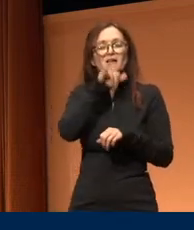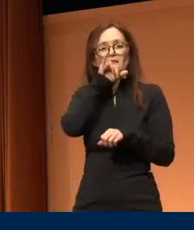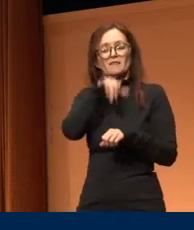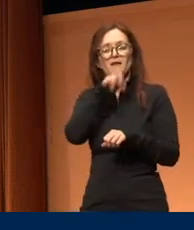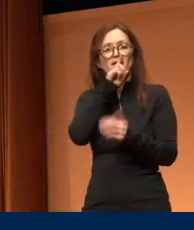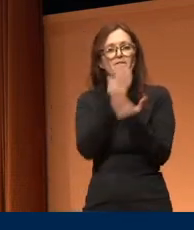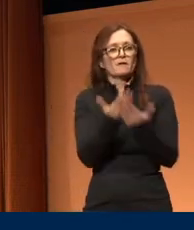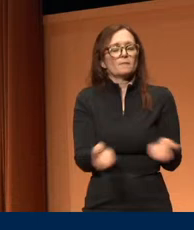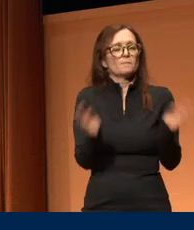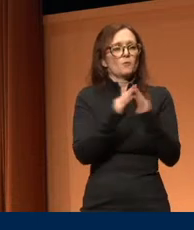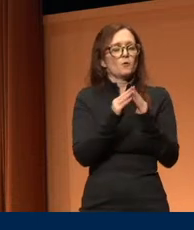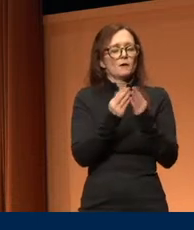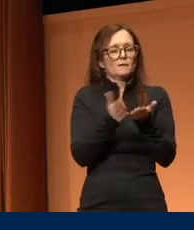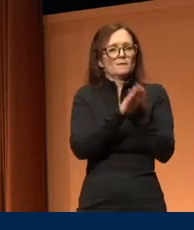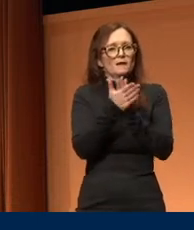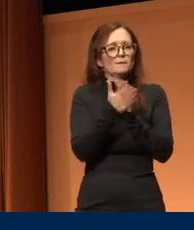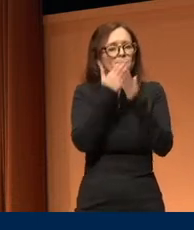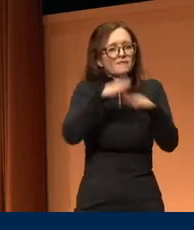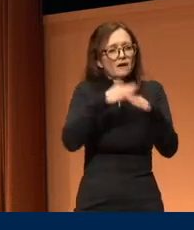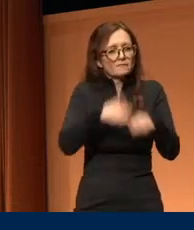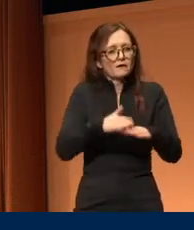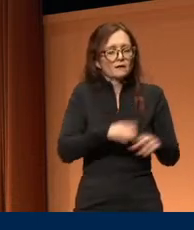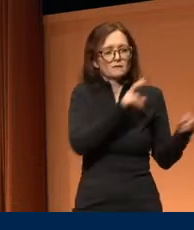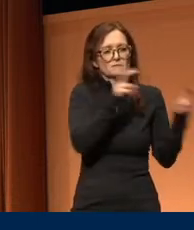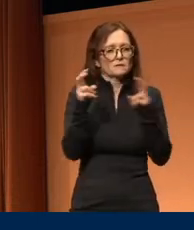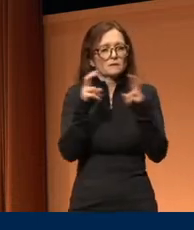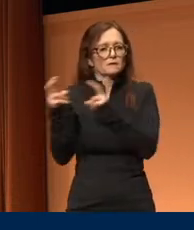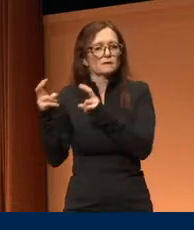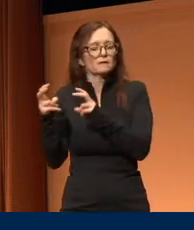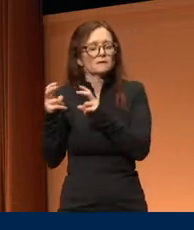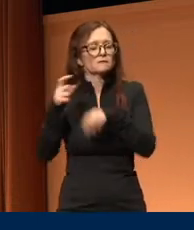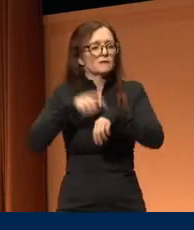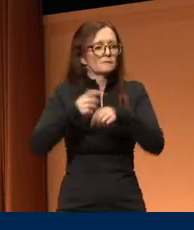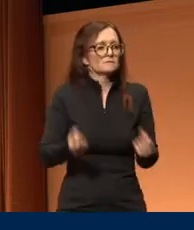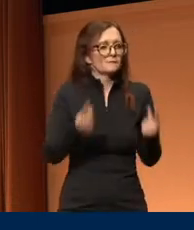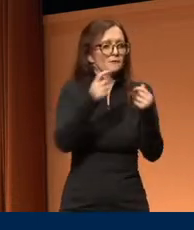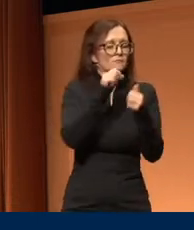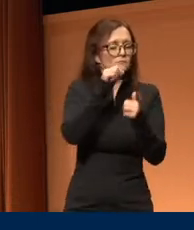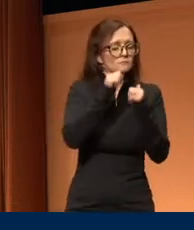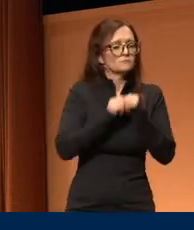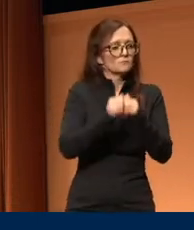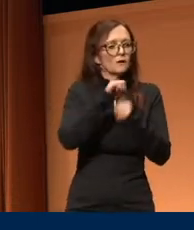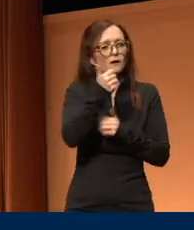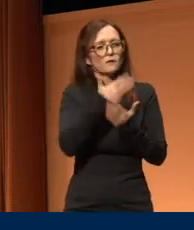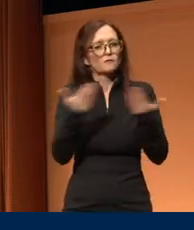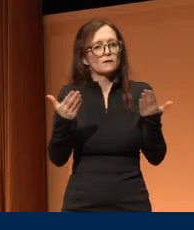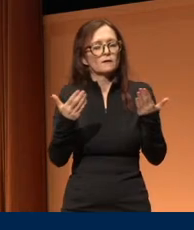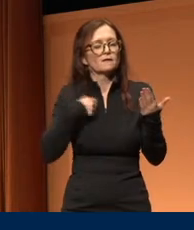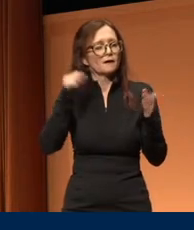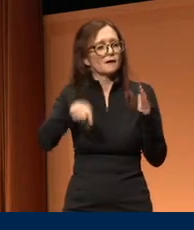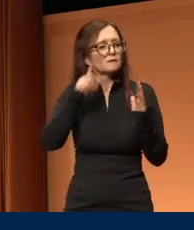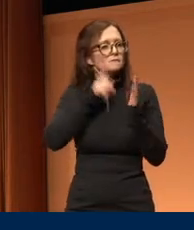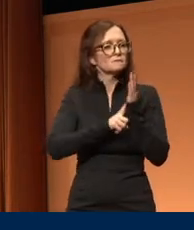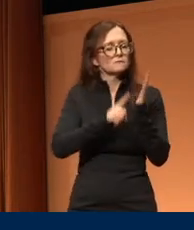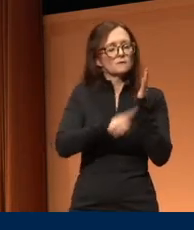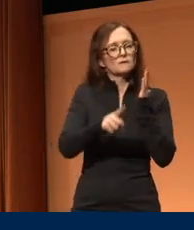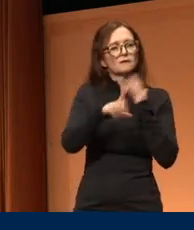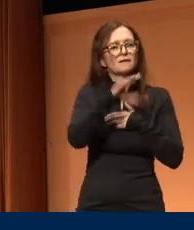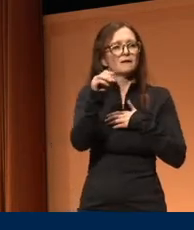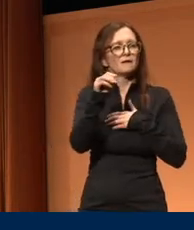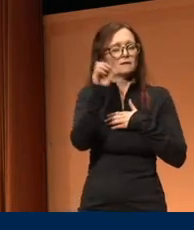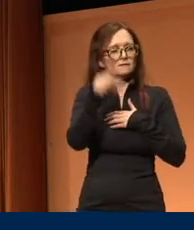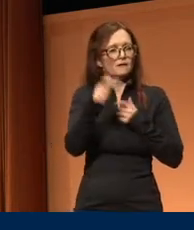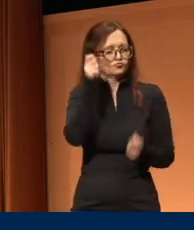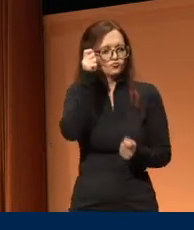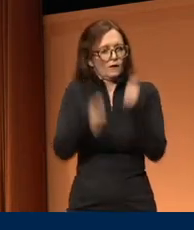became more and more divided on the subject as times went by. Because another thing that I could go into is that it's transformative of experts